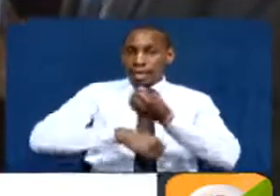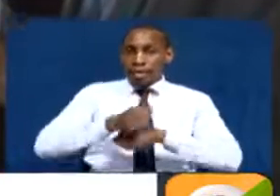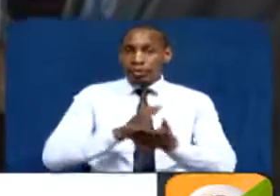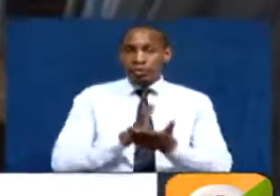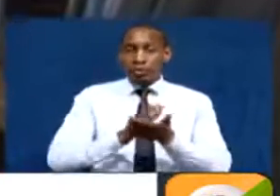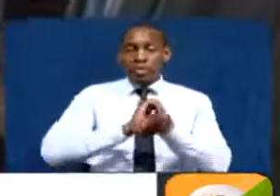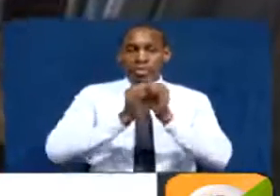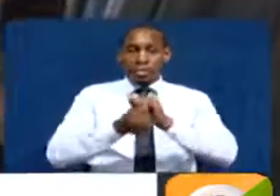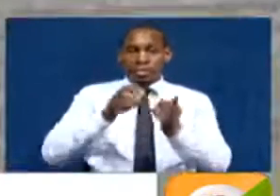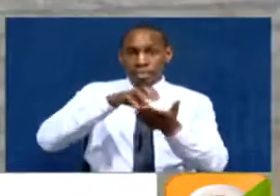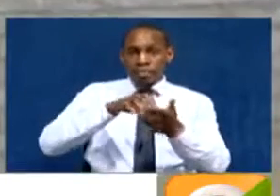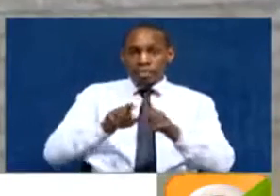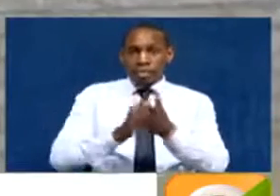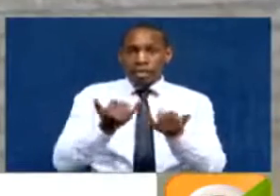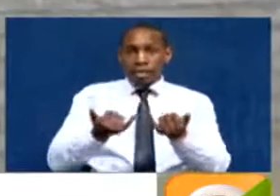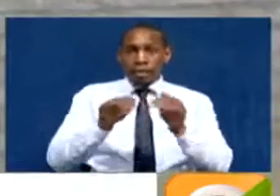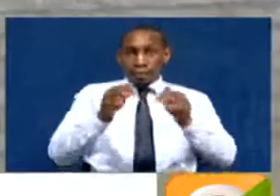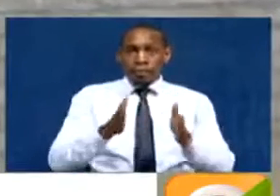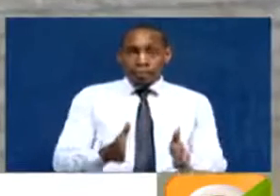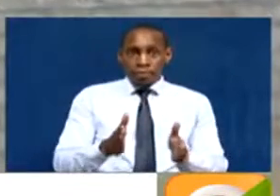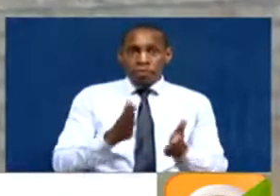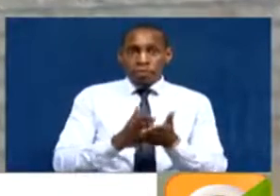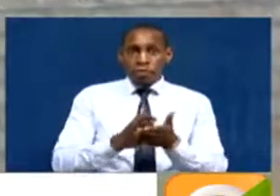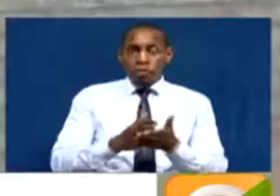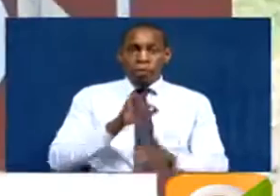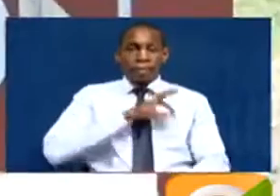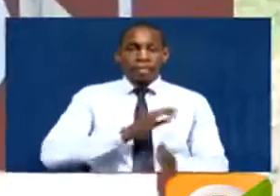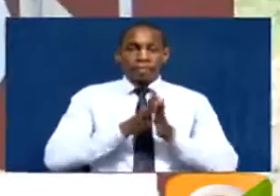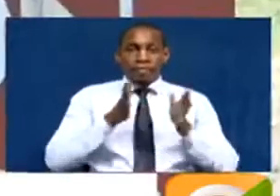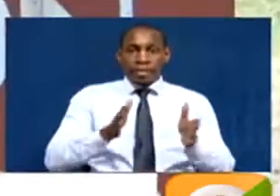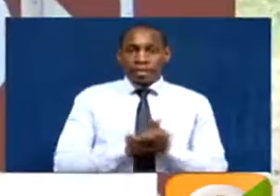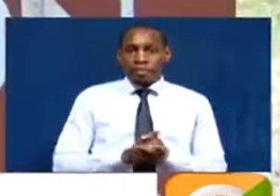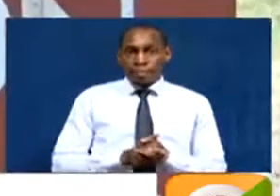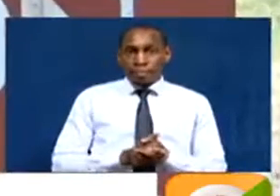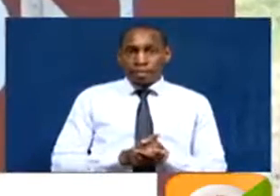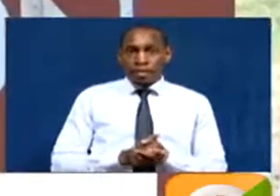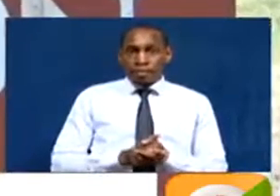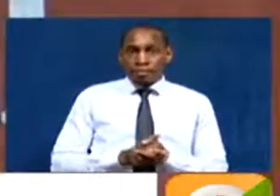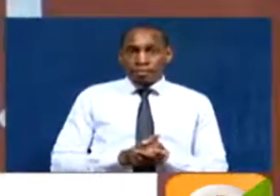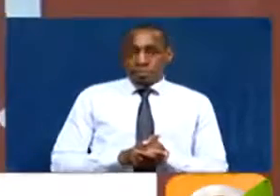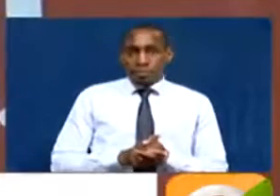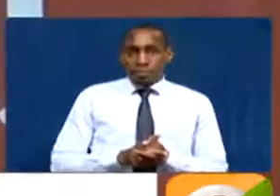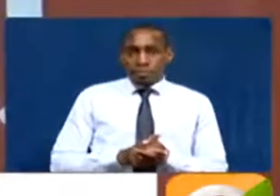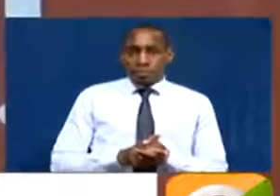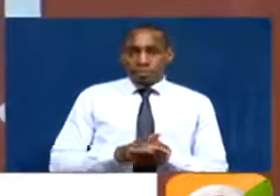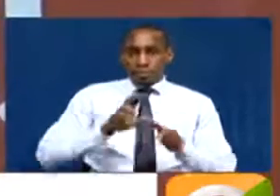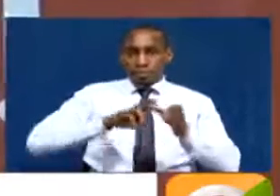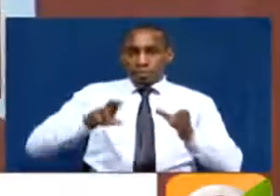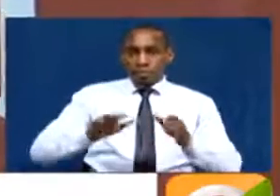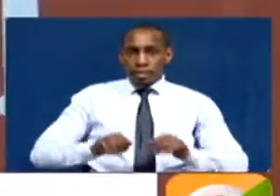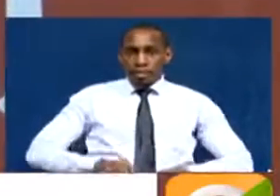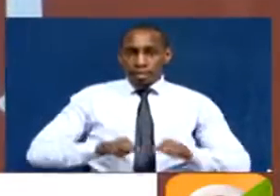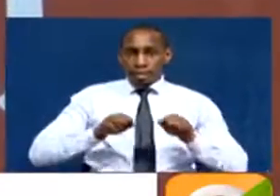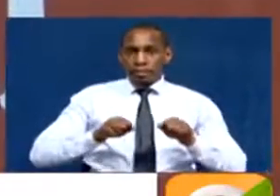is revolutionary and has seen the farmers receive a handsome pay with good rates. Joseph Koskei, the outgoing chairman of the